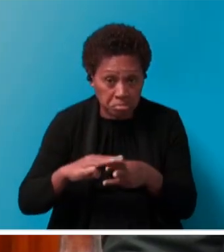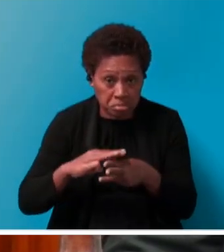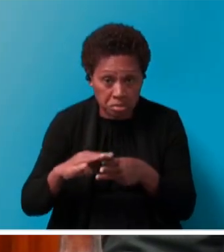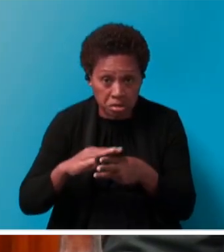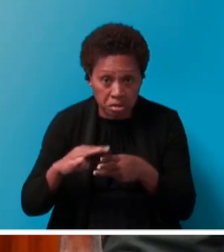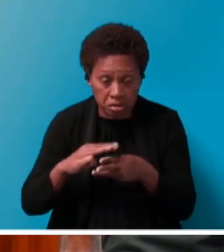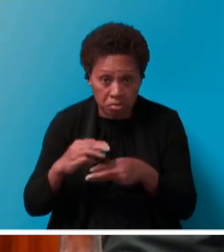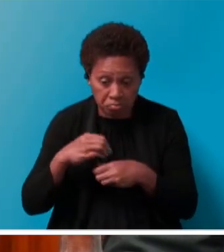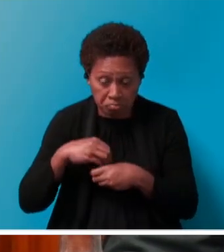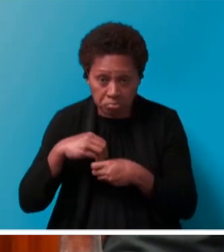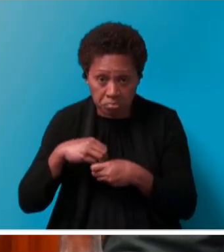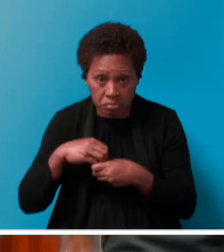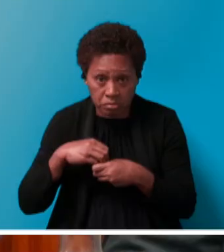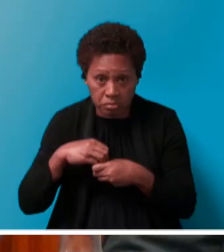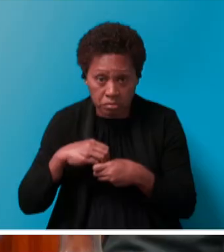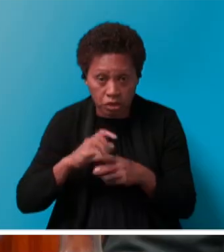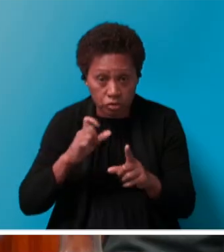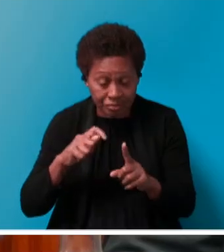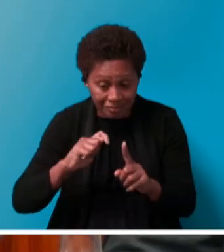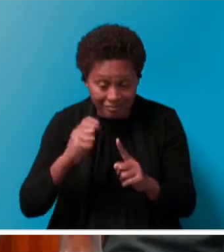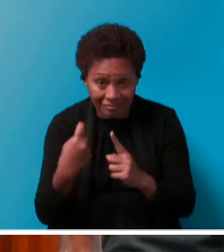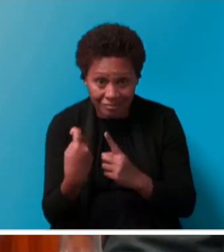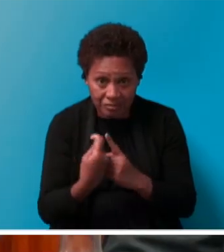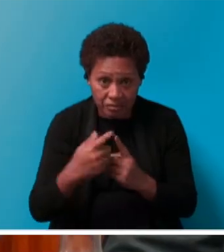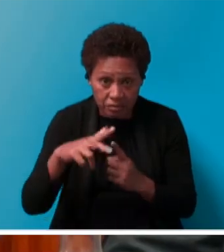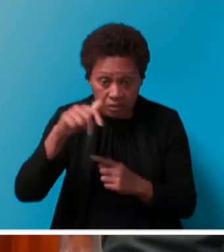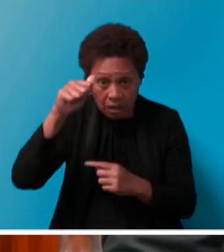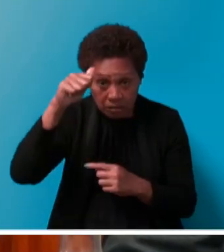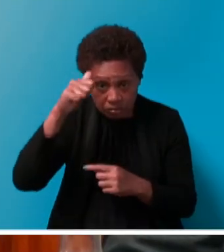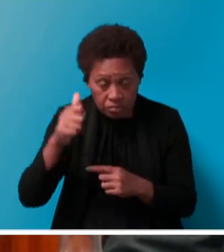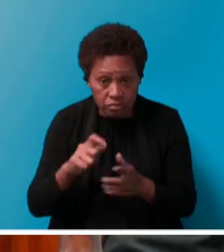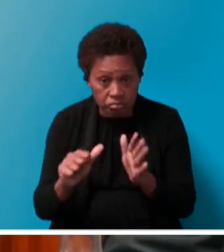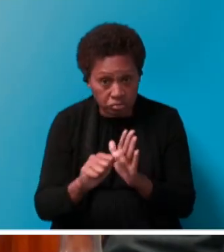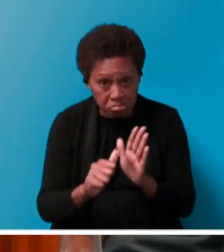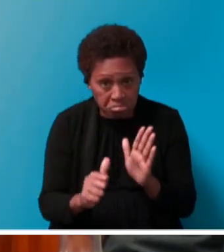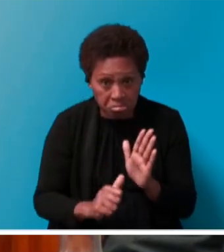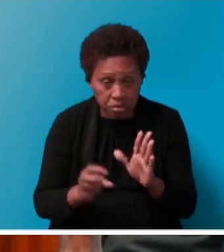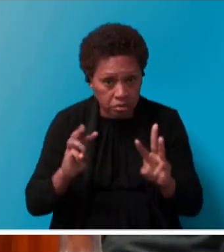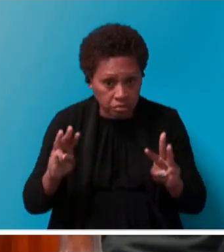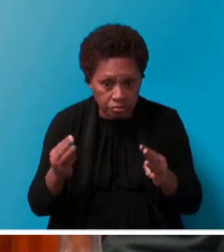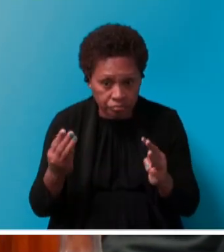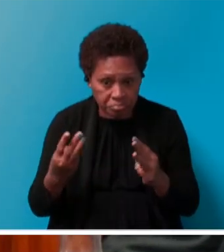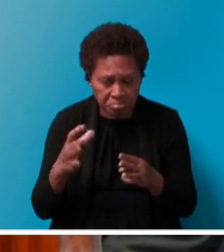our traditional knowledge, our art, our music, these are not relics of the past.